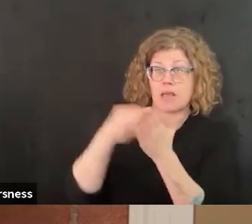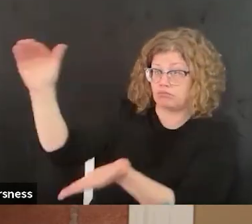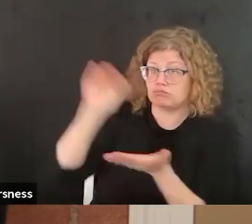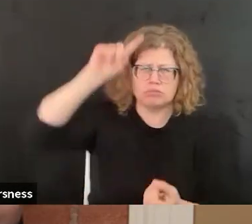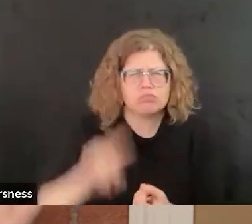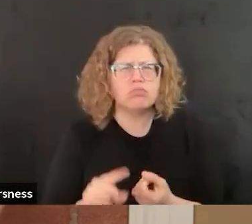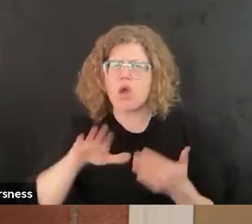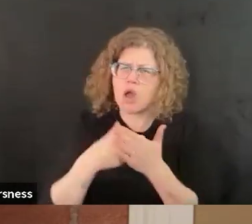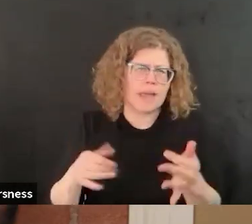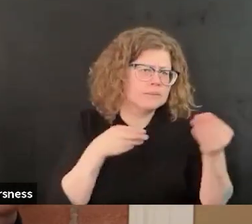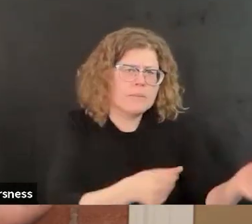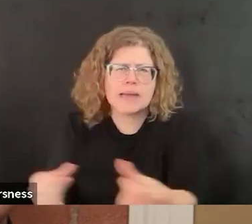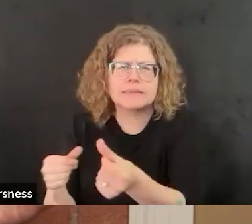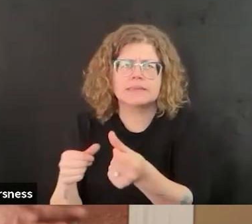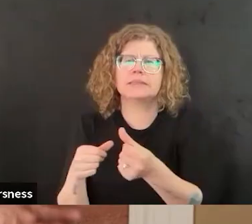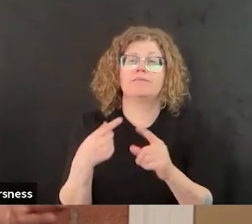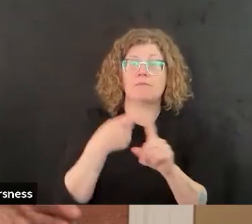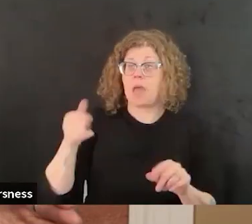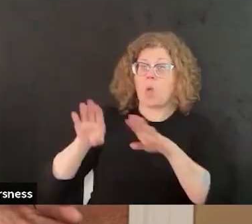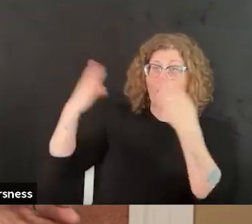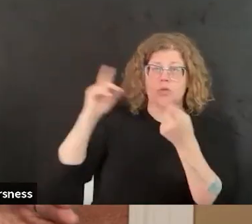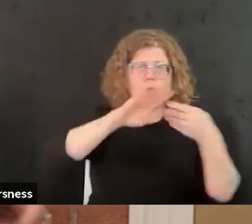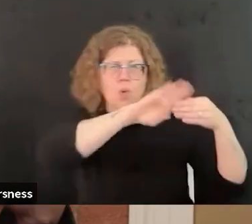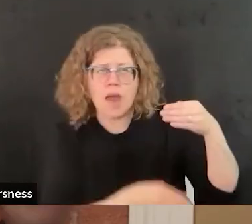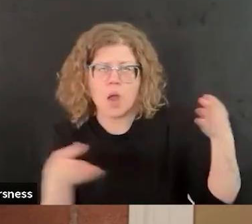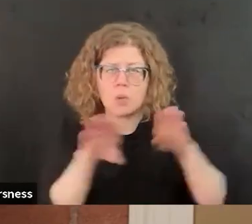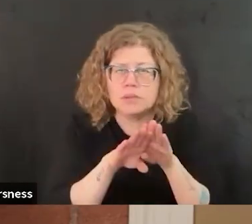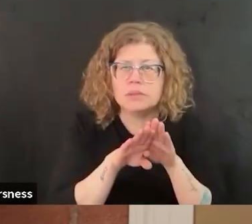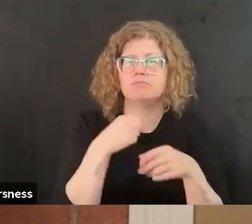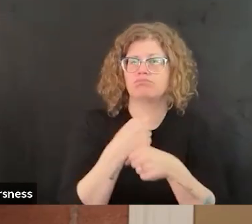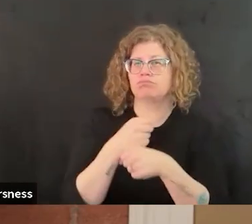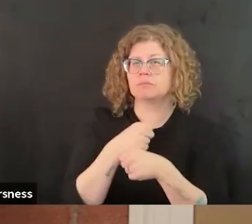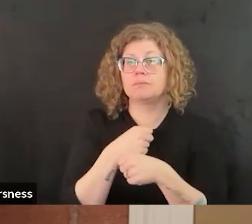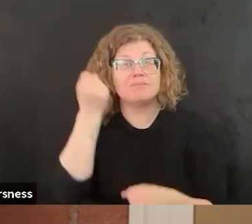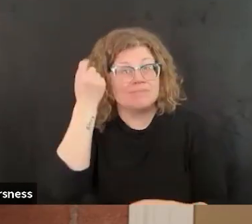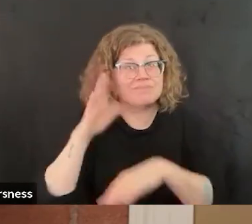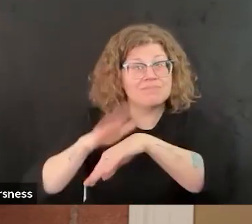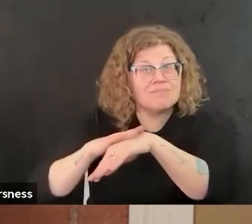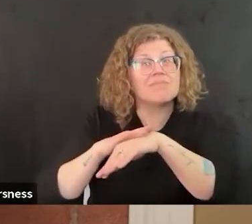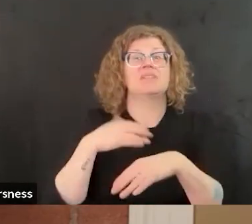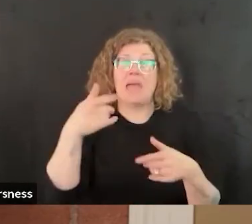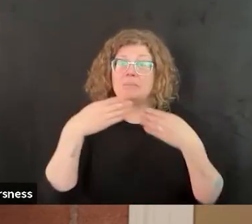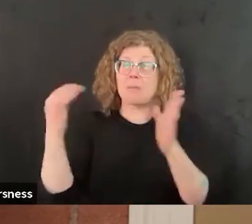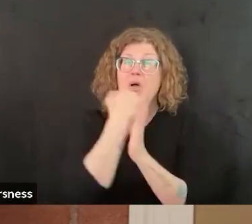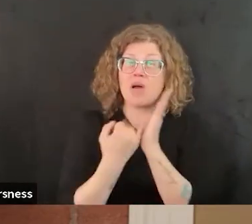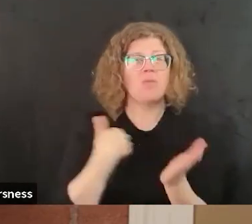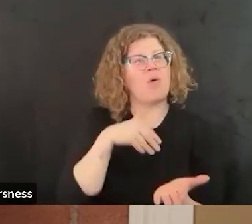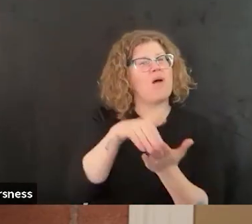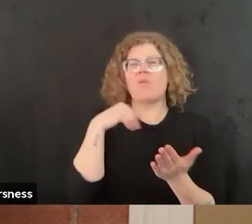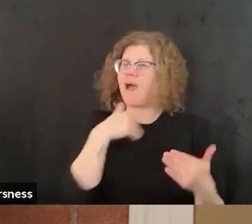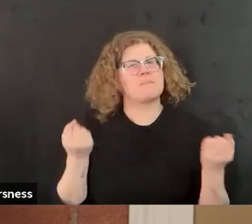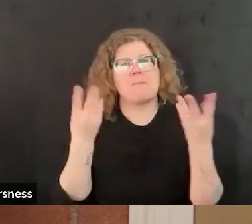all expenses for the entire project from beginning to end. And one of the things we like to say in public art is that there is no